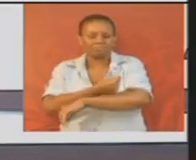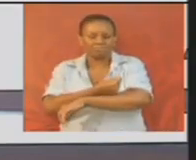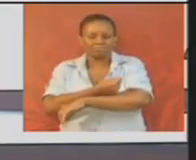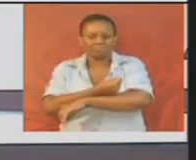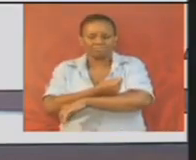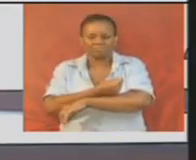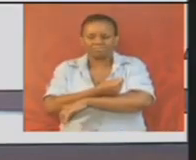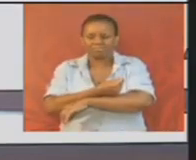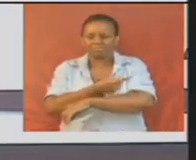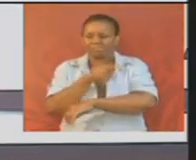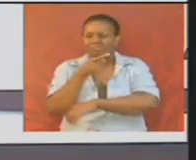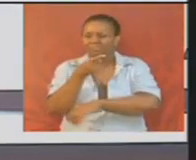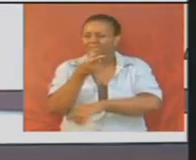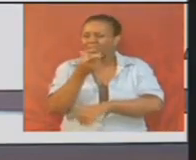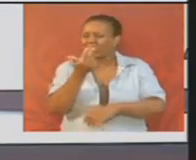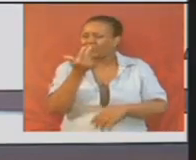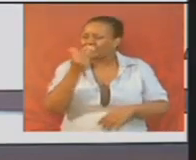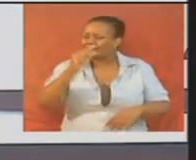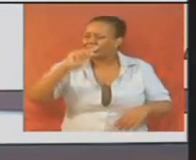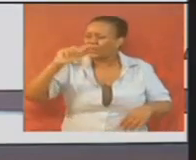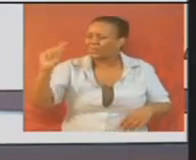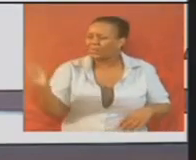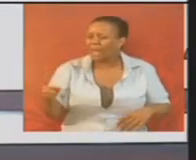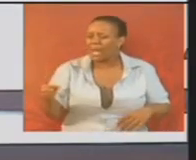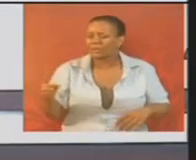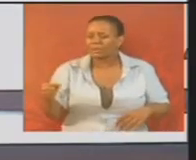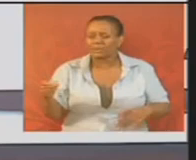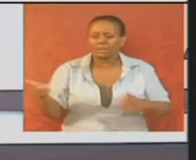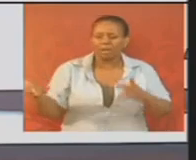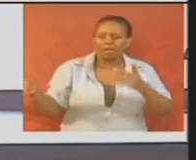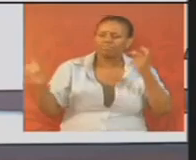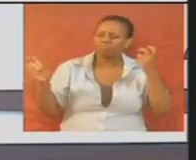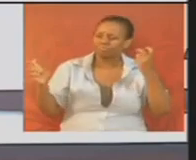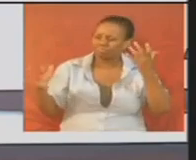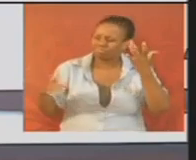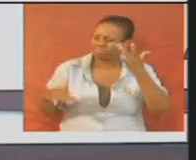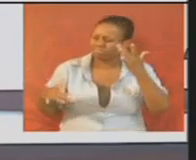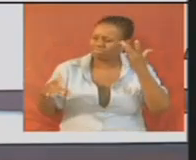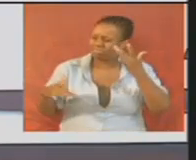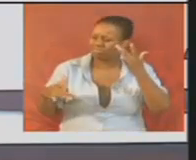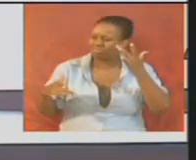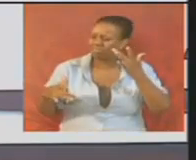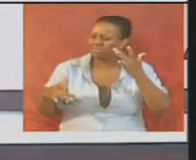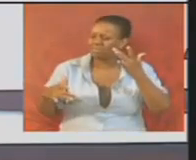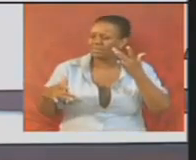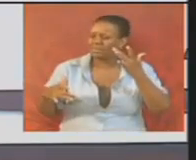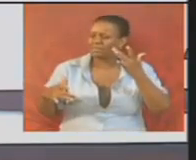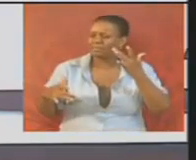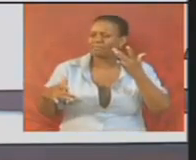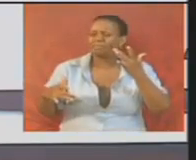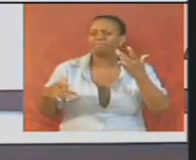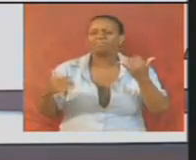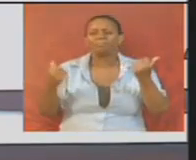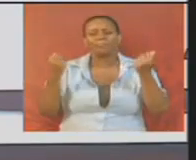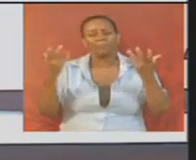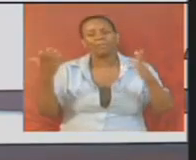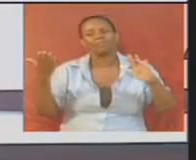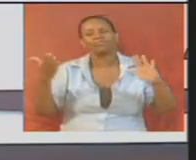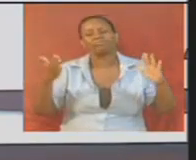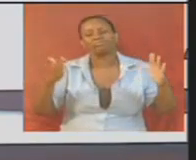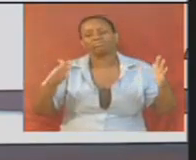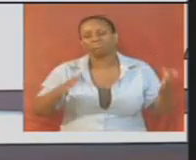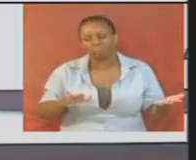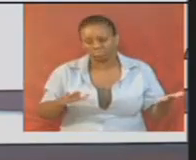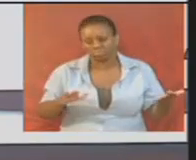and 41 deaths. In 1981, vaccination rates increased and pertussis was eradicated from